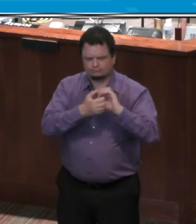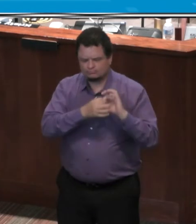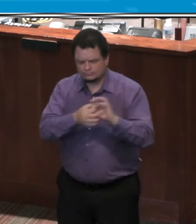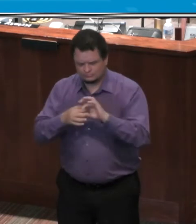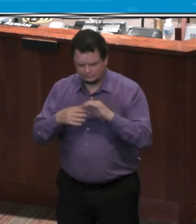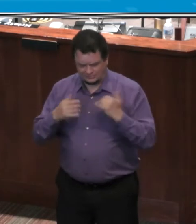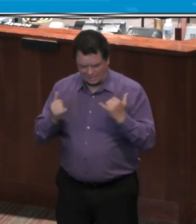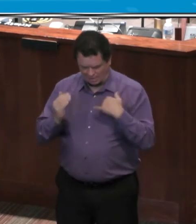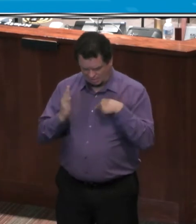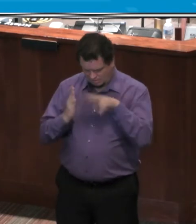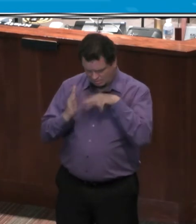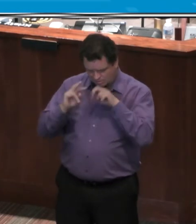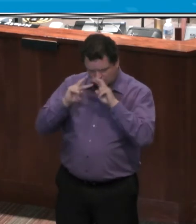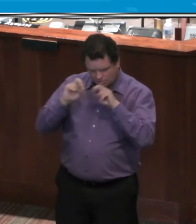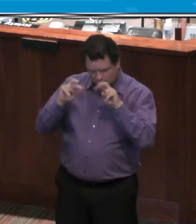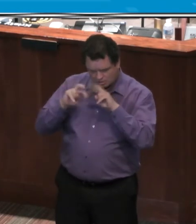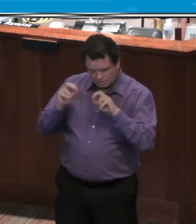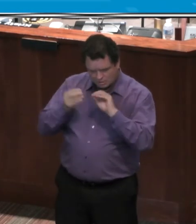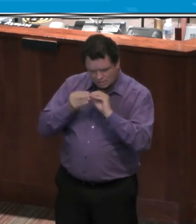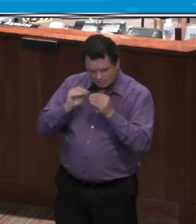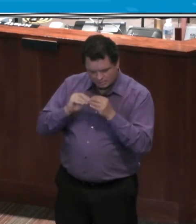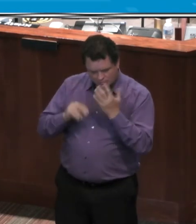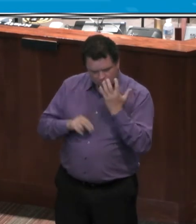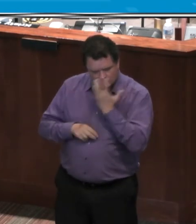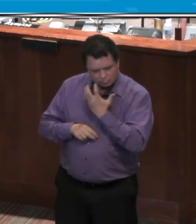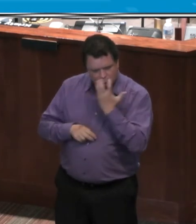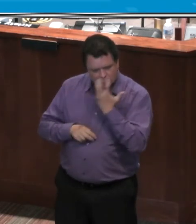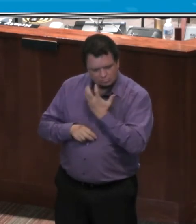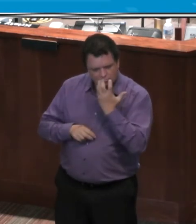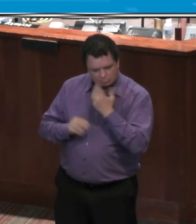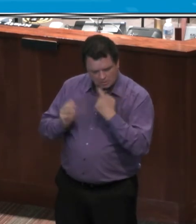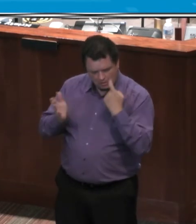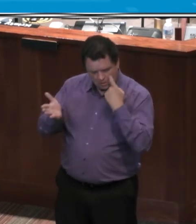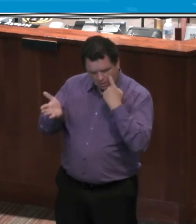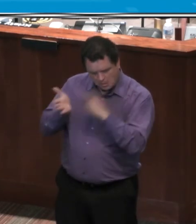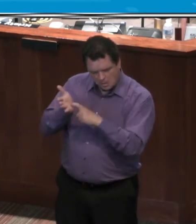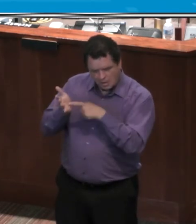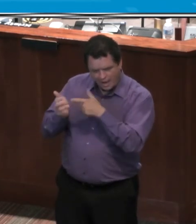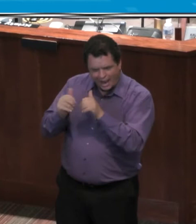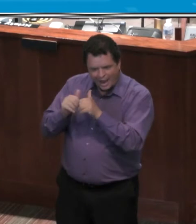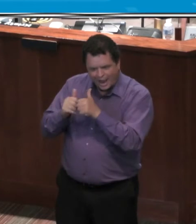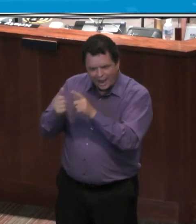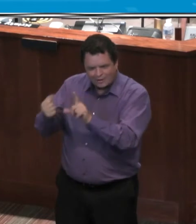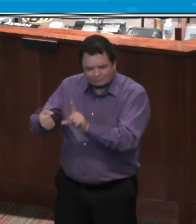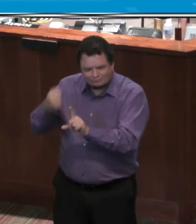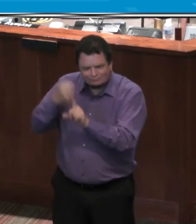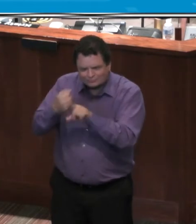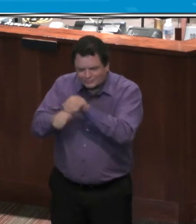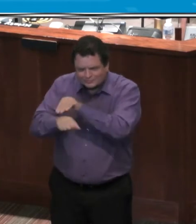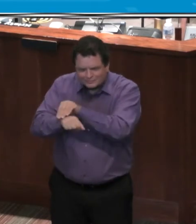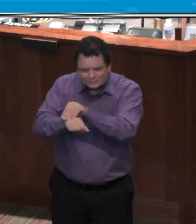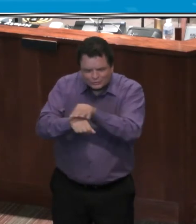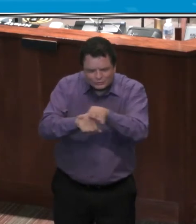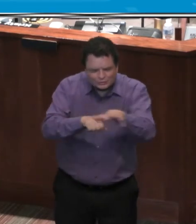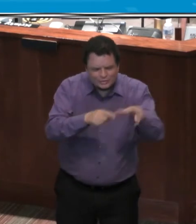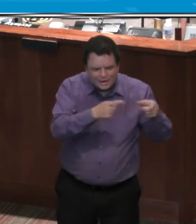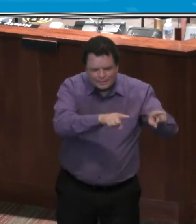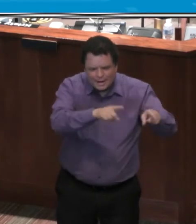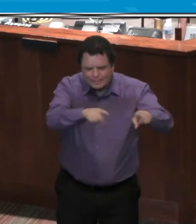project and the hub and the Transforming Safety as well. So that area of town where I live in is an area